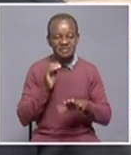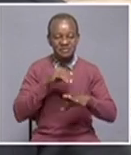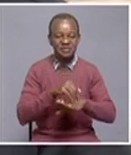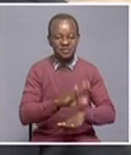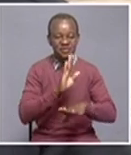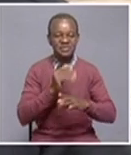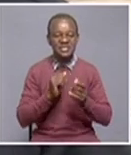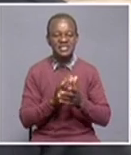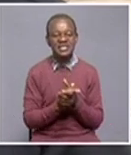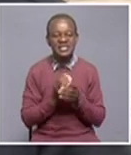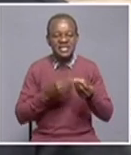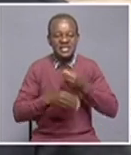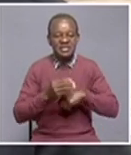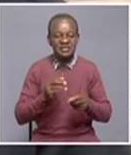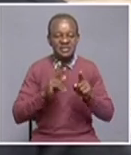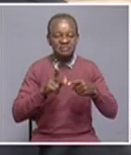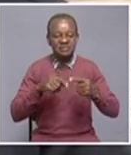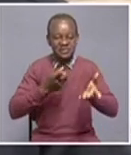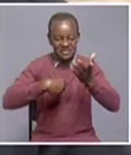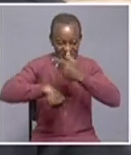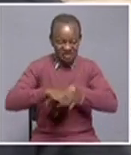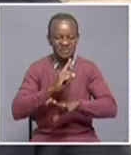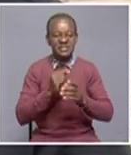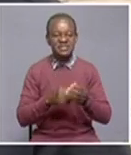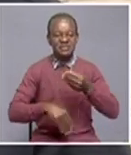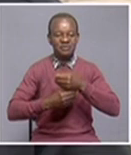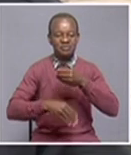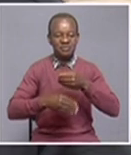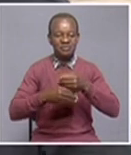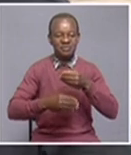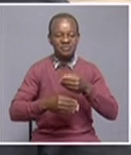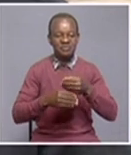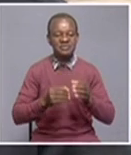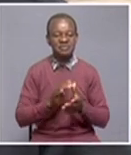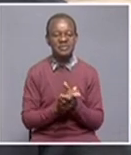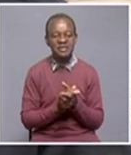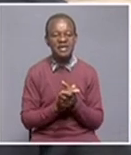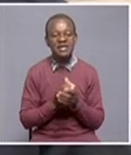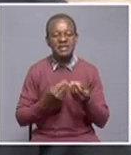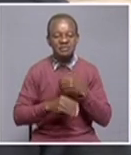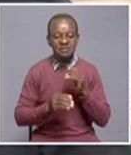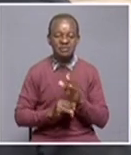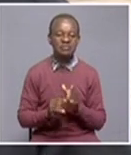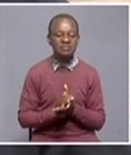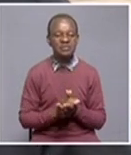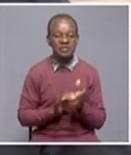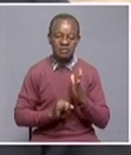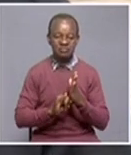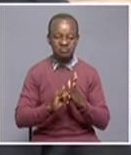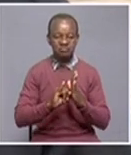our surplus produce and to contribute to, the balance of trade and improvement of our